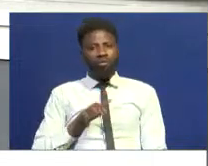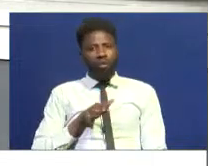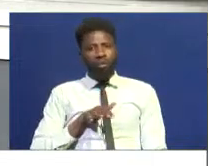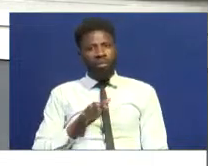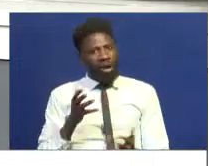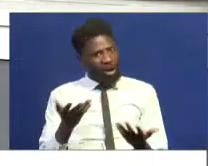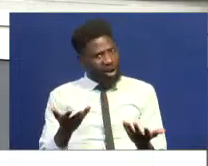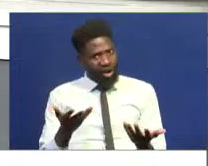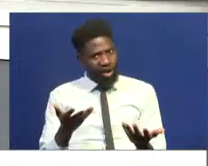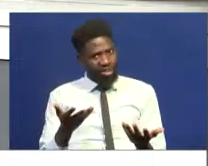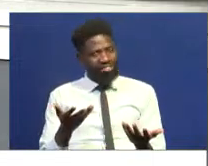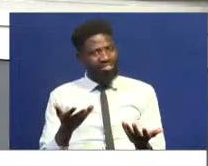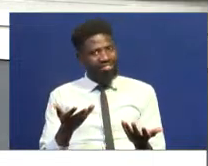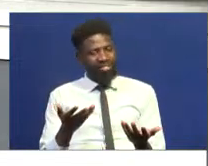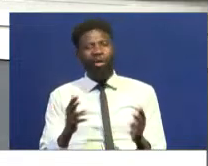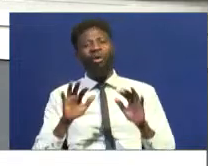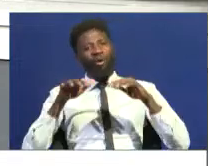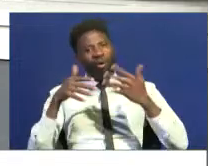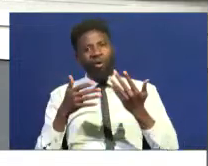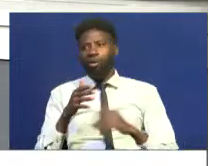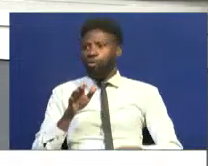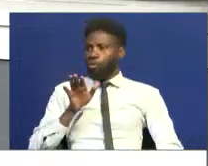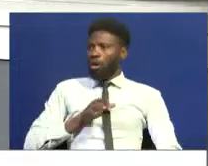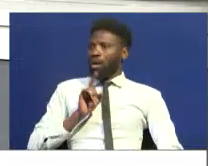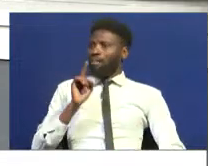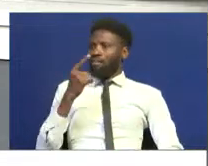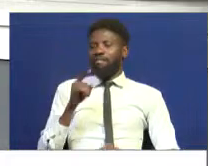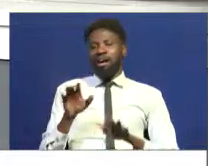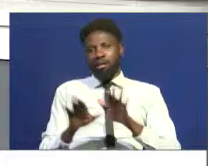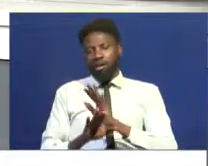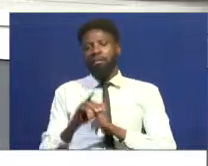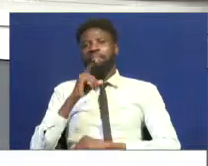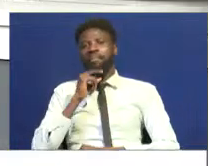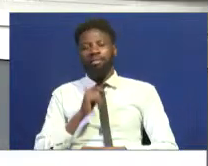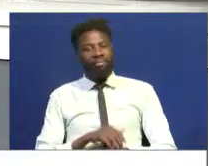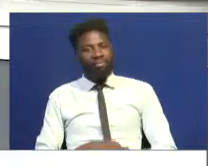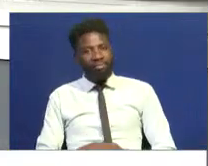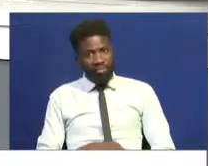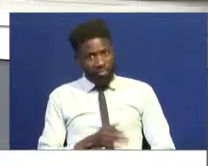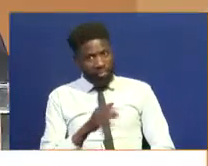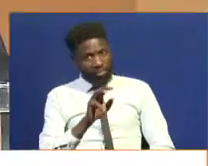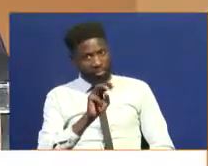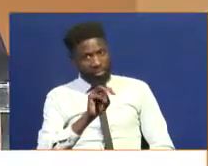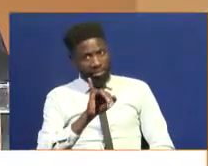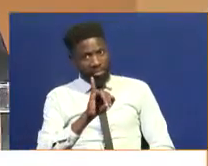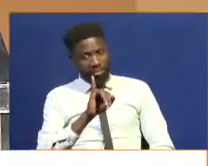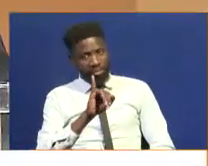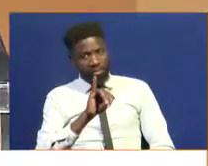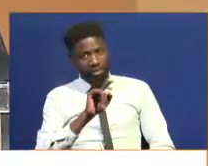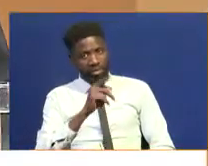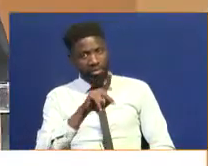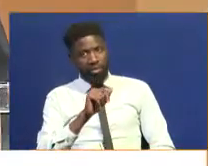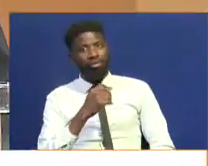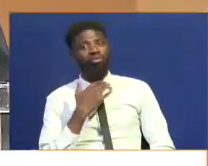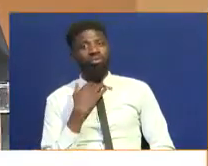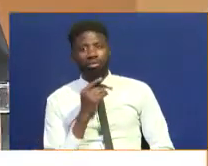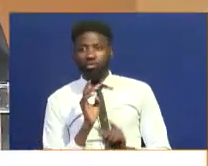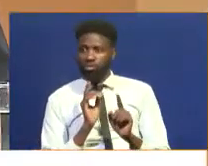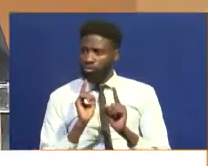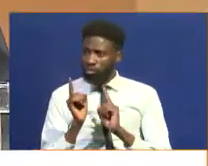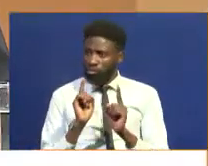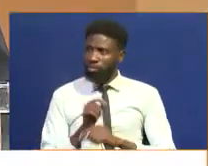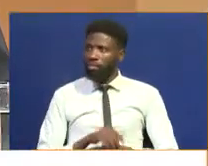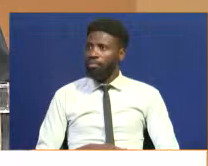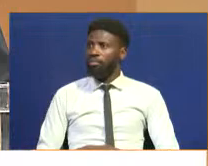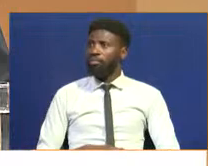versa. And so I can see you want to say something, Mithika. I think for your information,